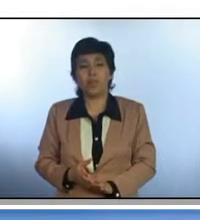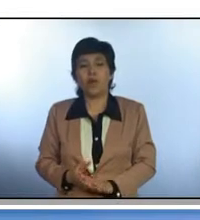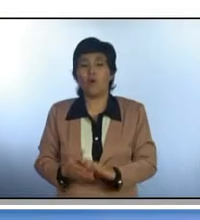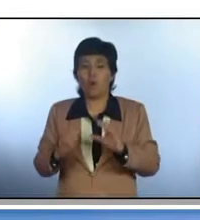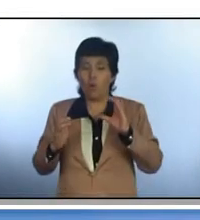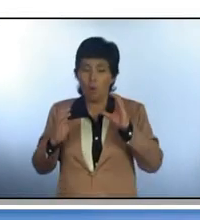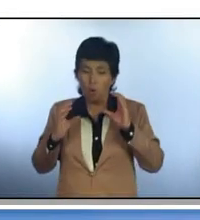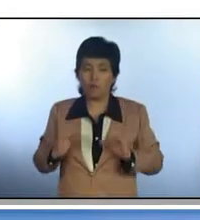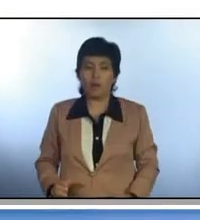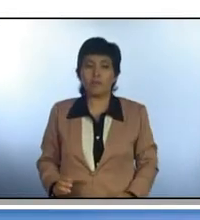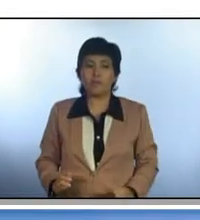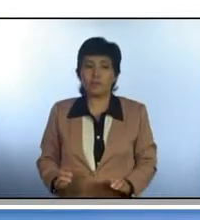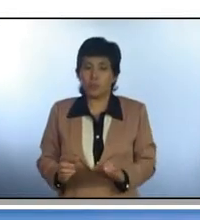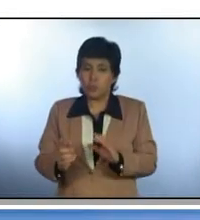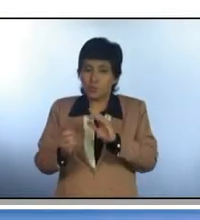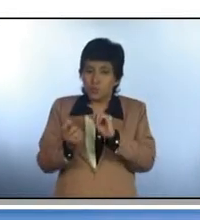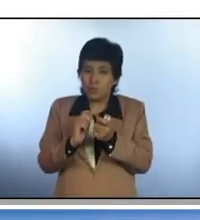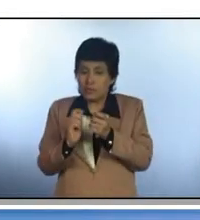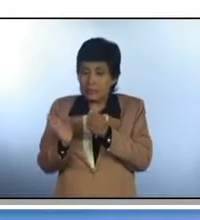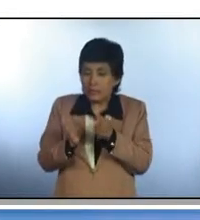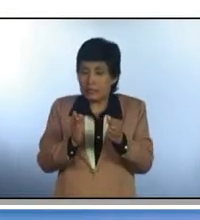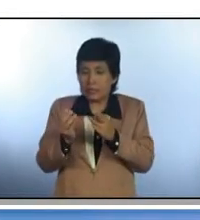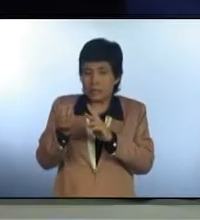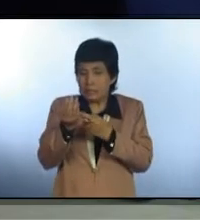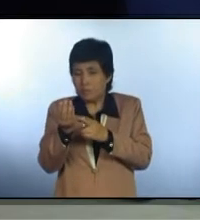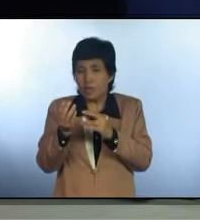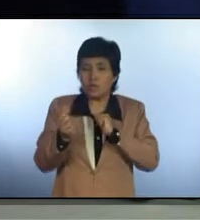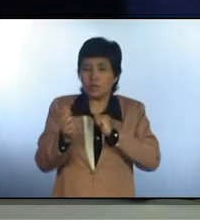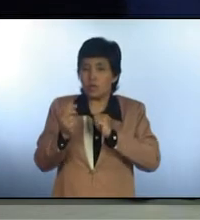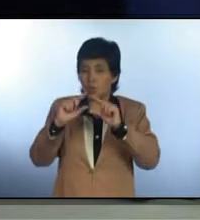conformity means you adjust yourself to a group standard. Yeah.